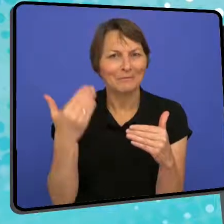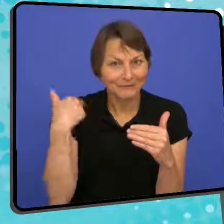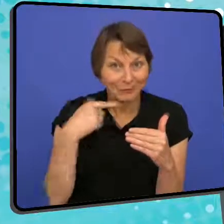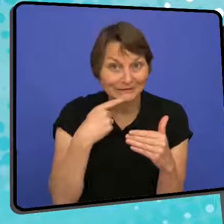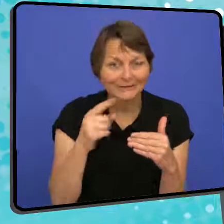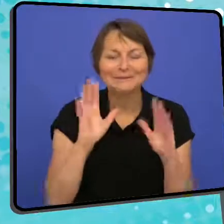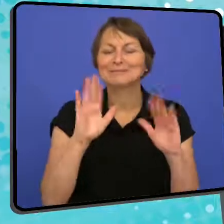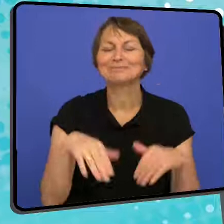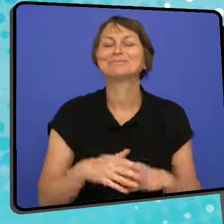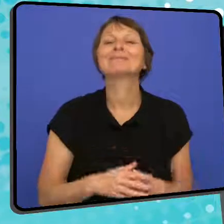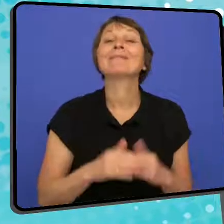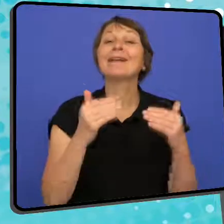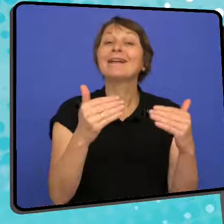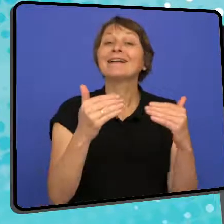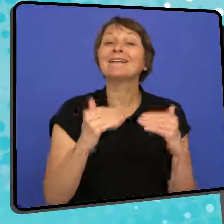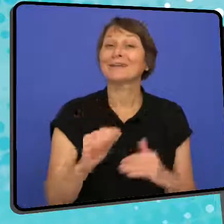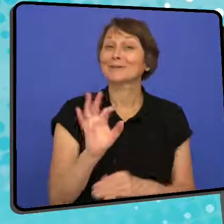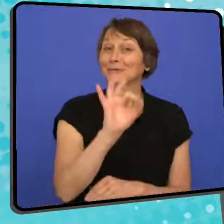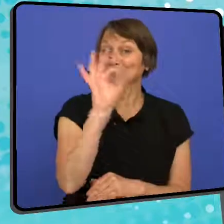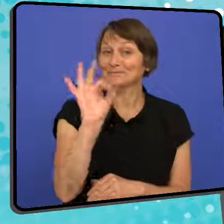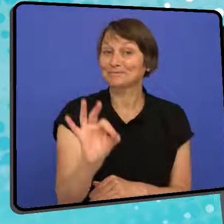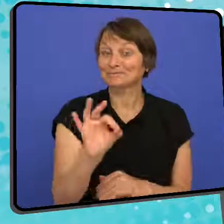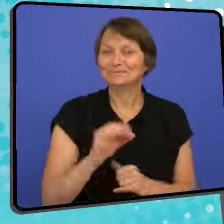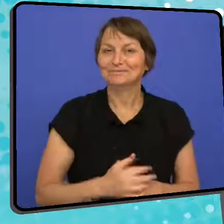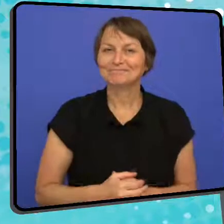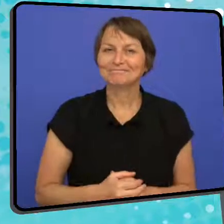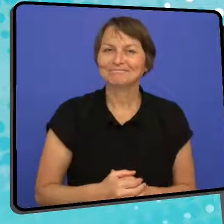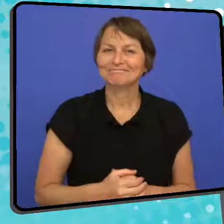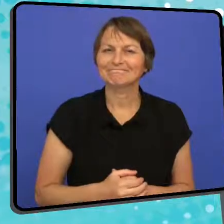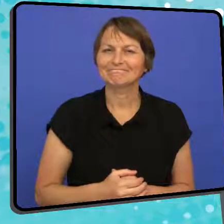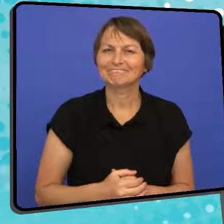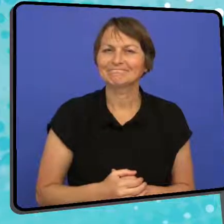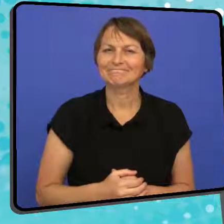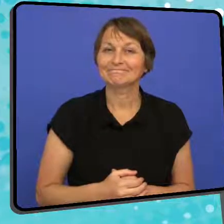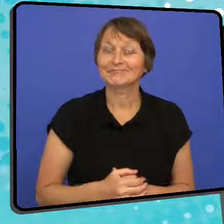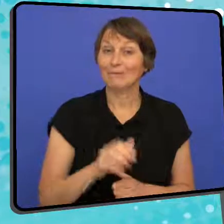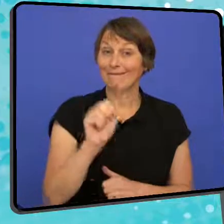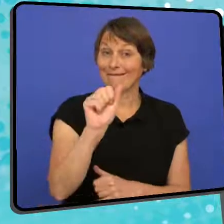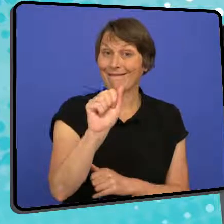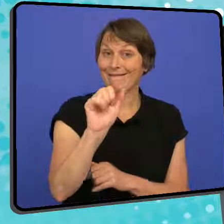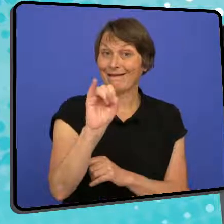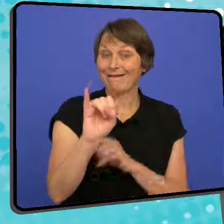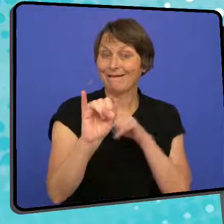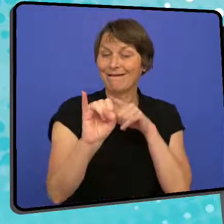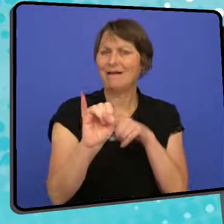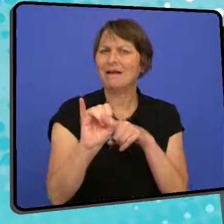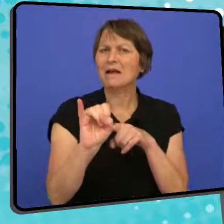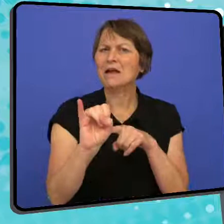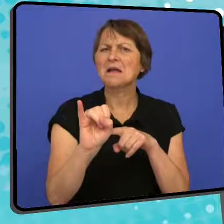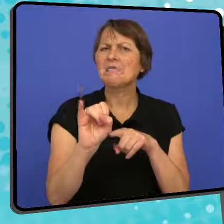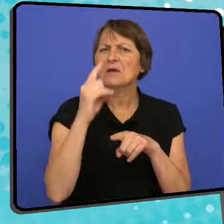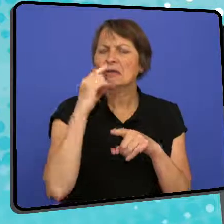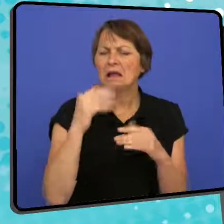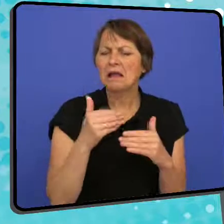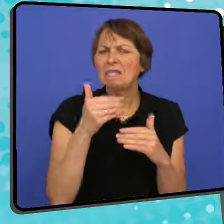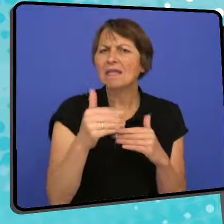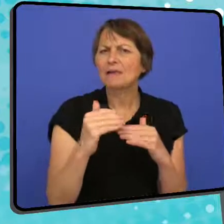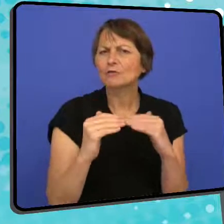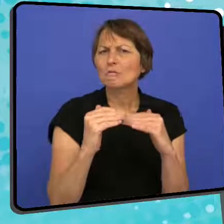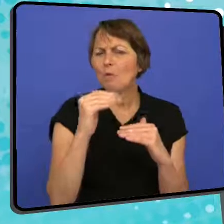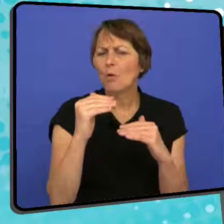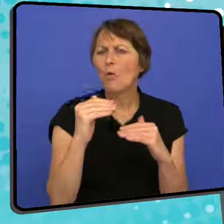Cool. Next question. So, what area of AI is on your list to skill upon next? So, what's on your future